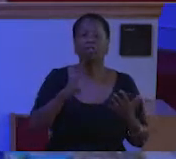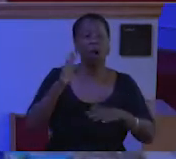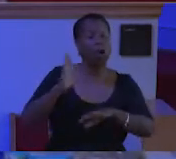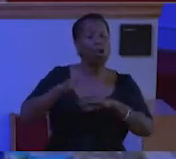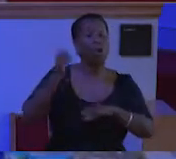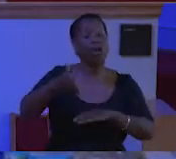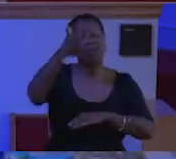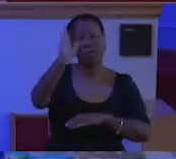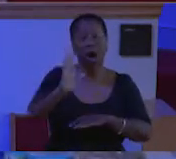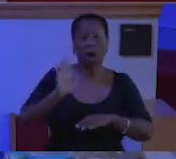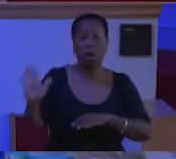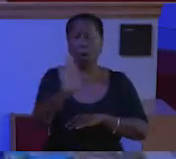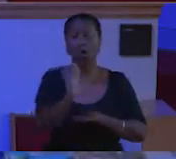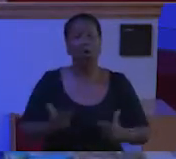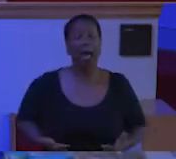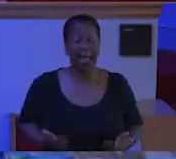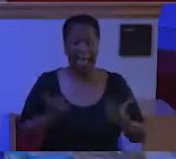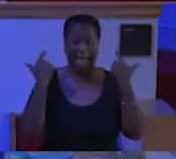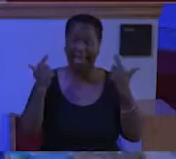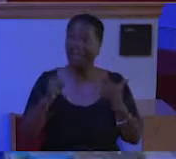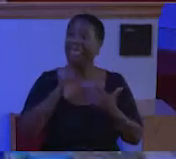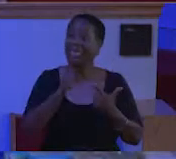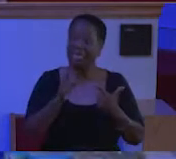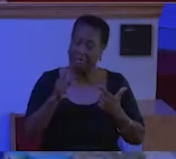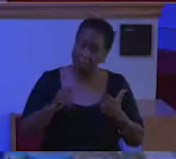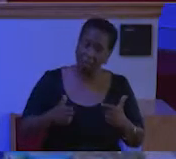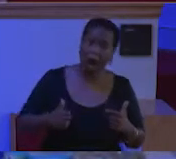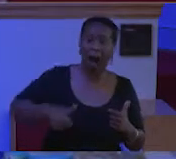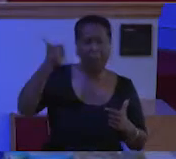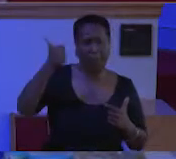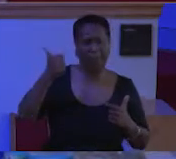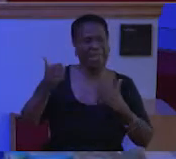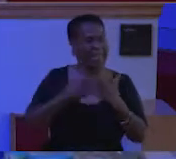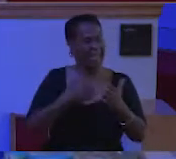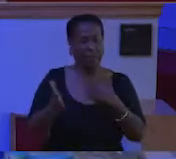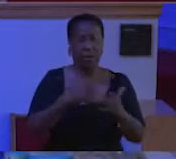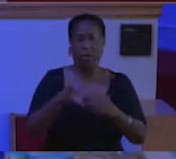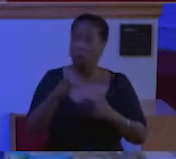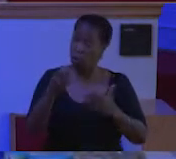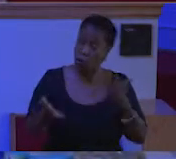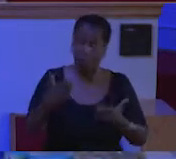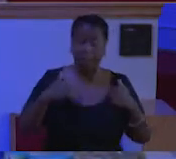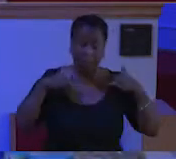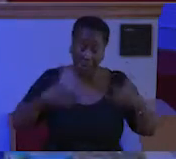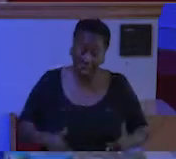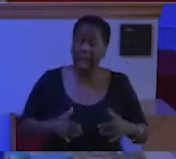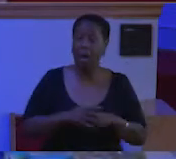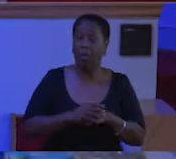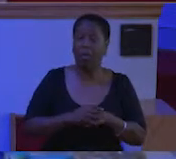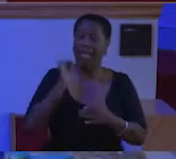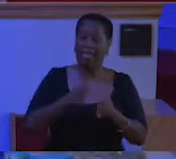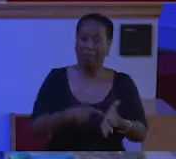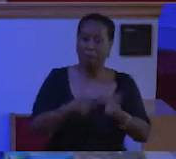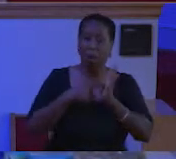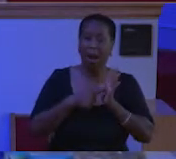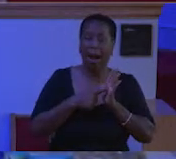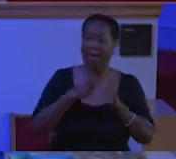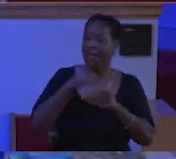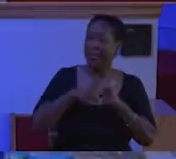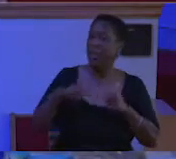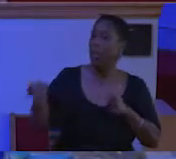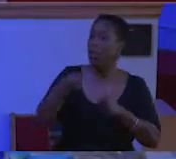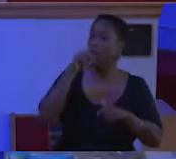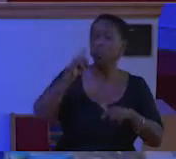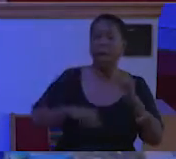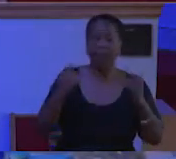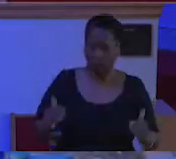of God on your life is up, even though you might be down, which requires then that you got to